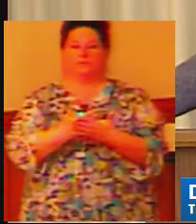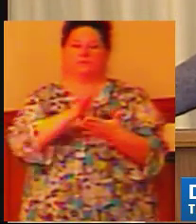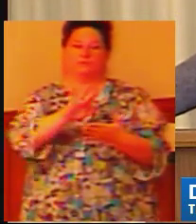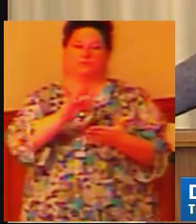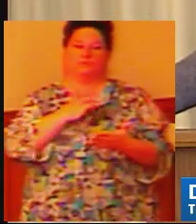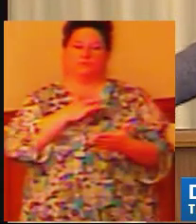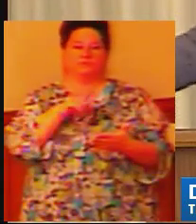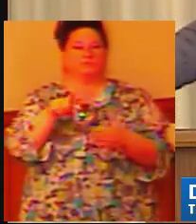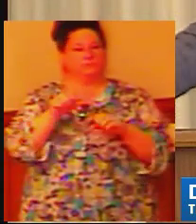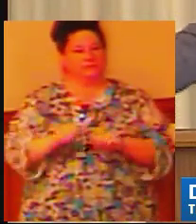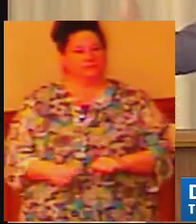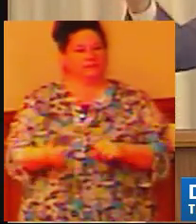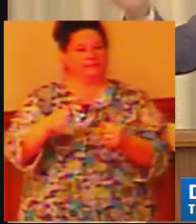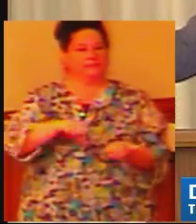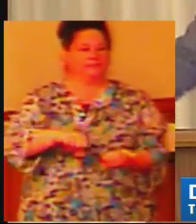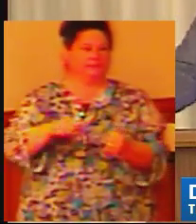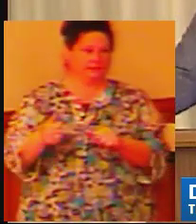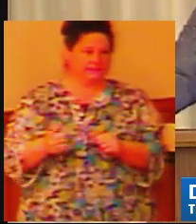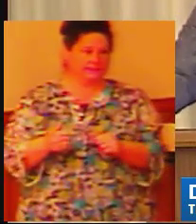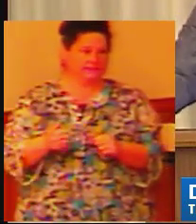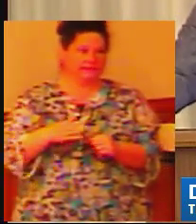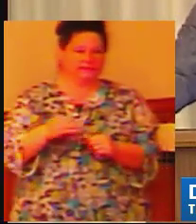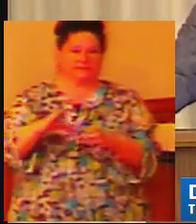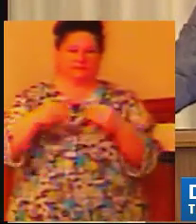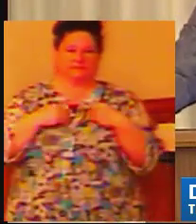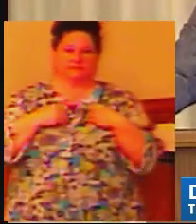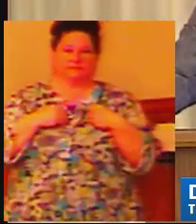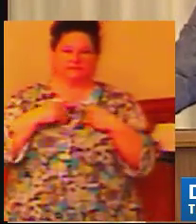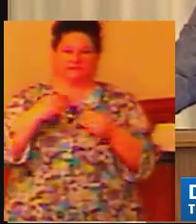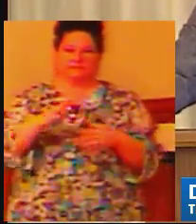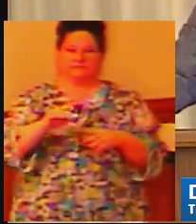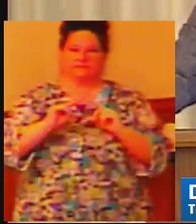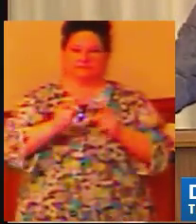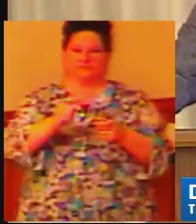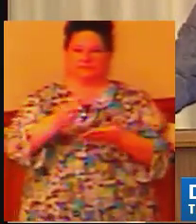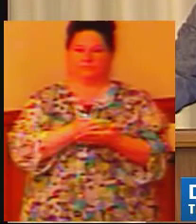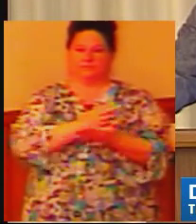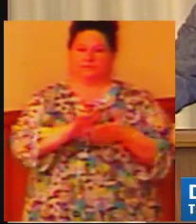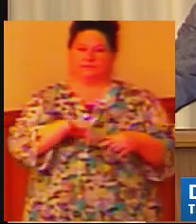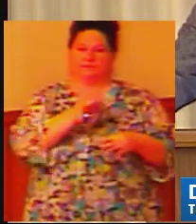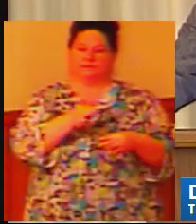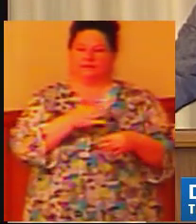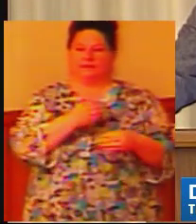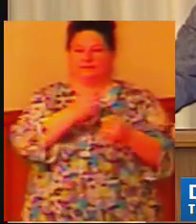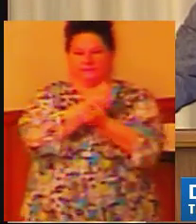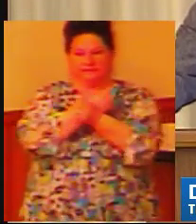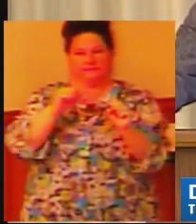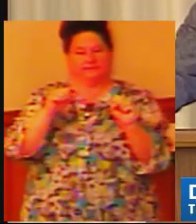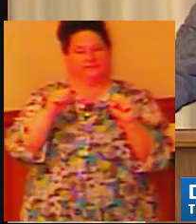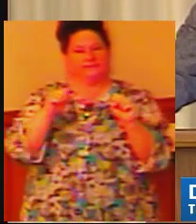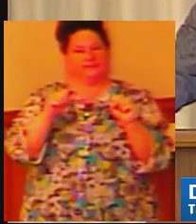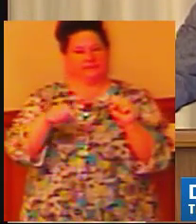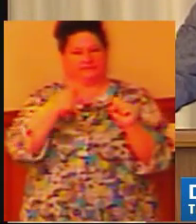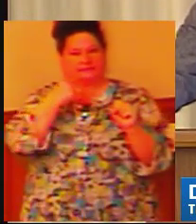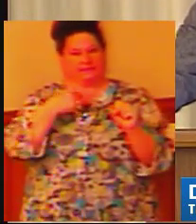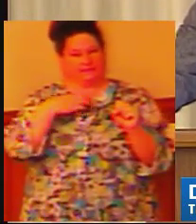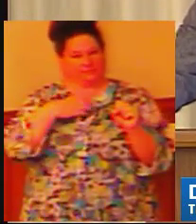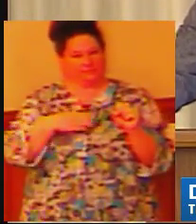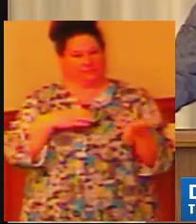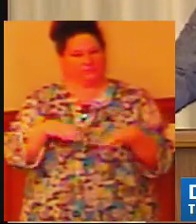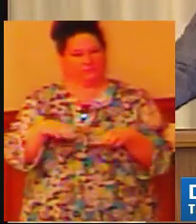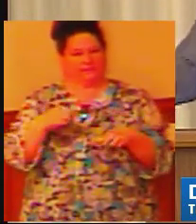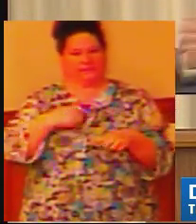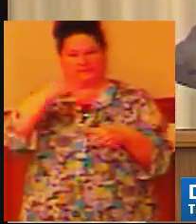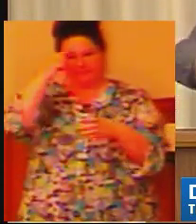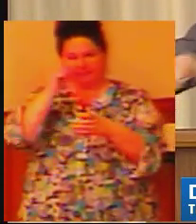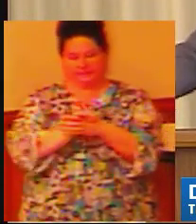then you can be baptized and receive the gift of the Holy Spirit and all the rest of it. And be saved, basically. And he says, I want to do it. I